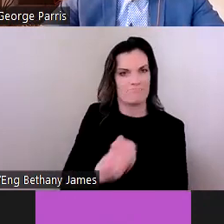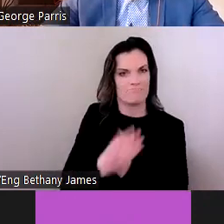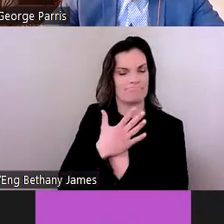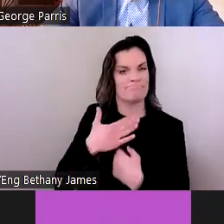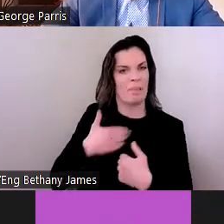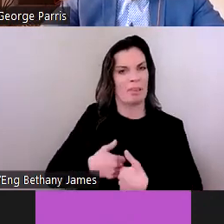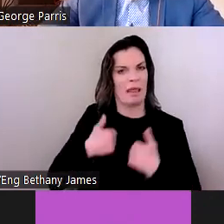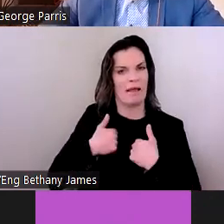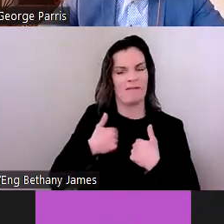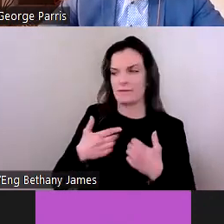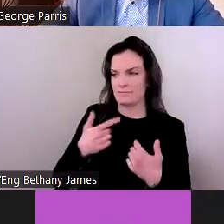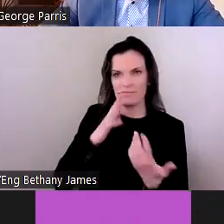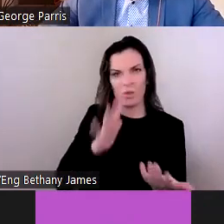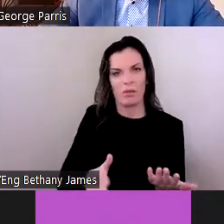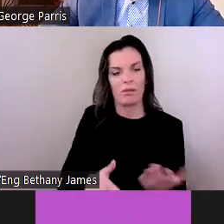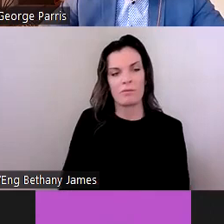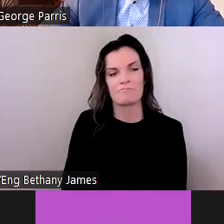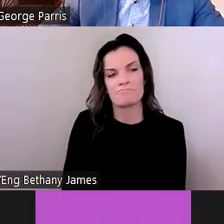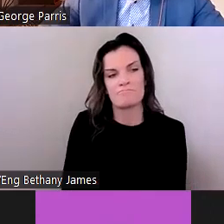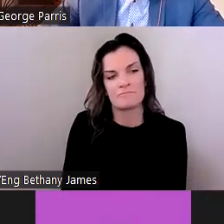environment be toxic.